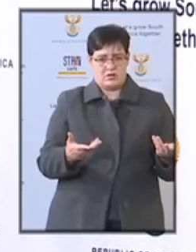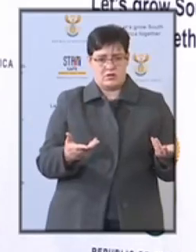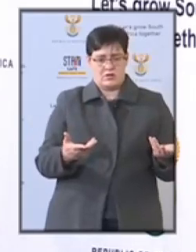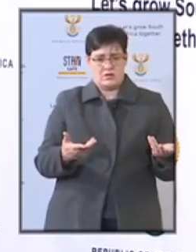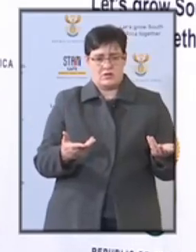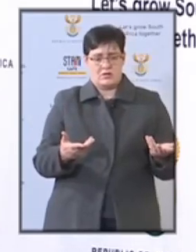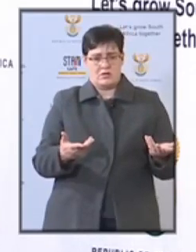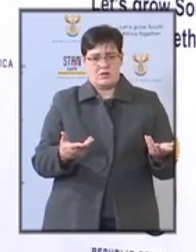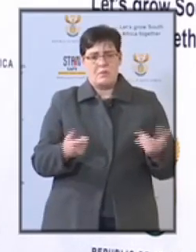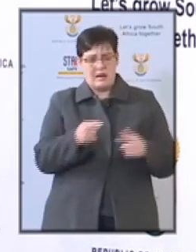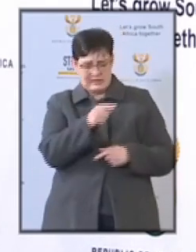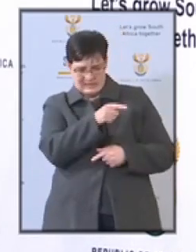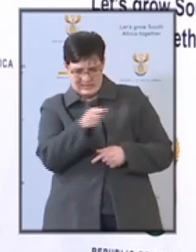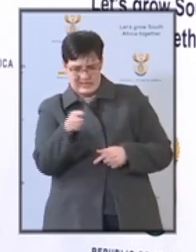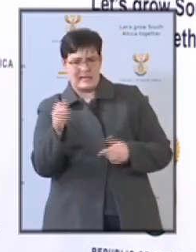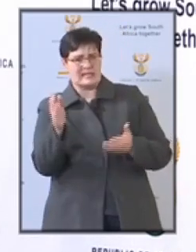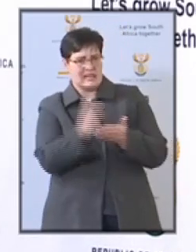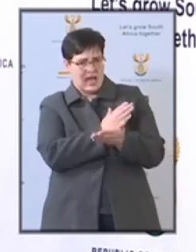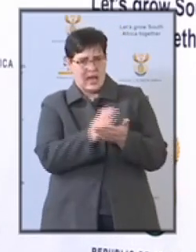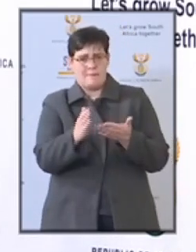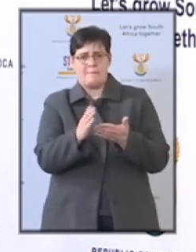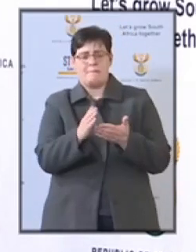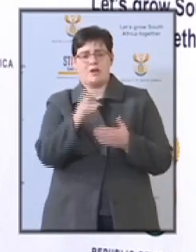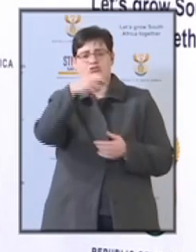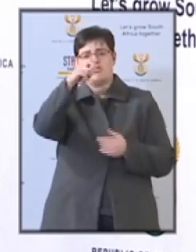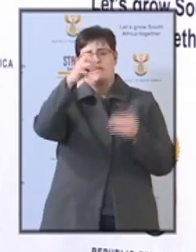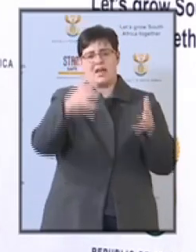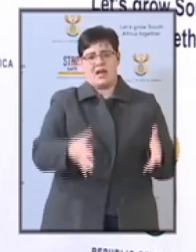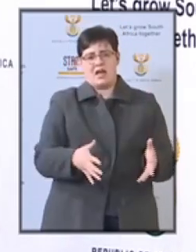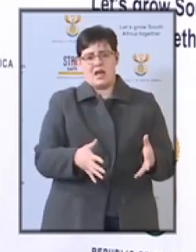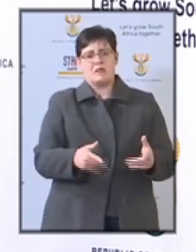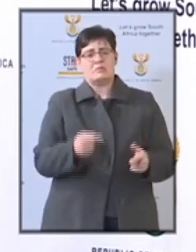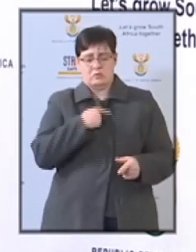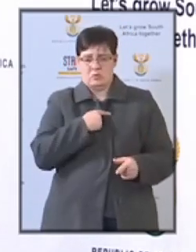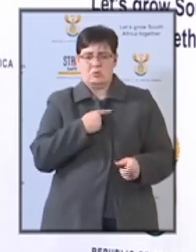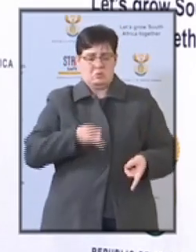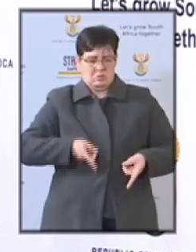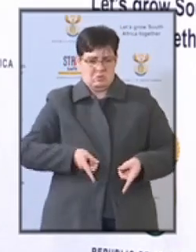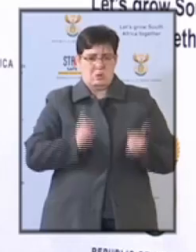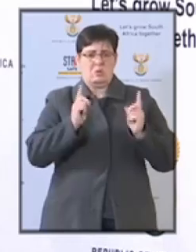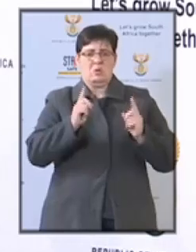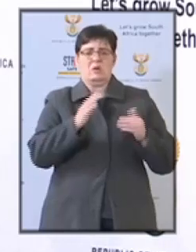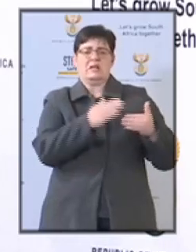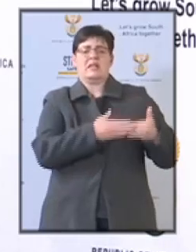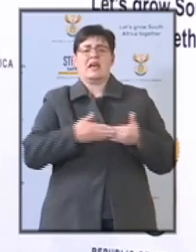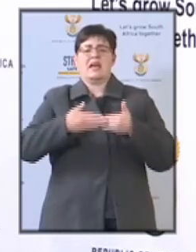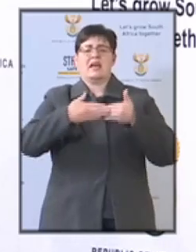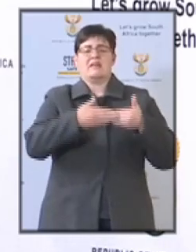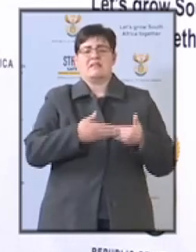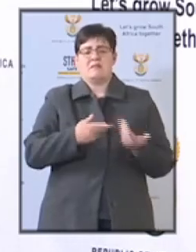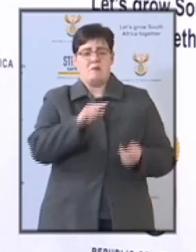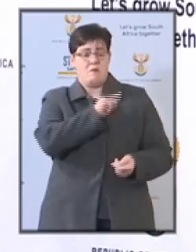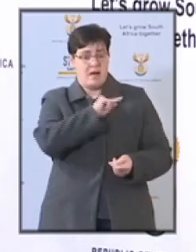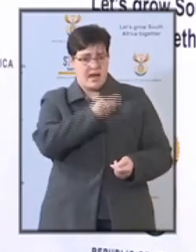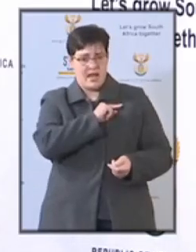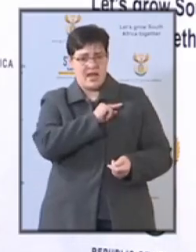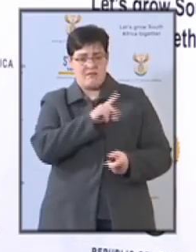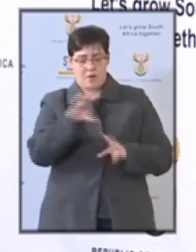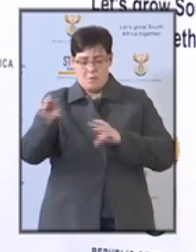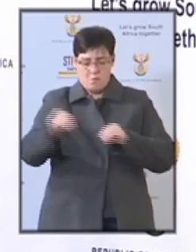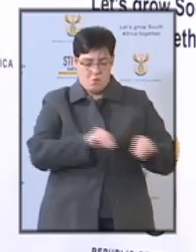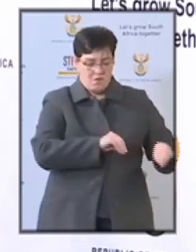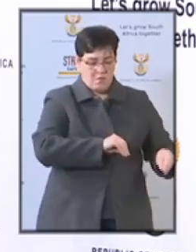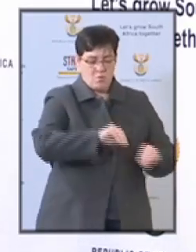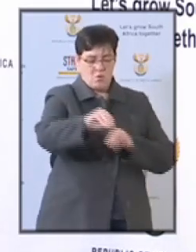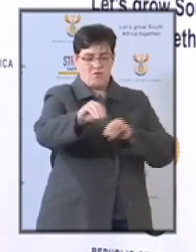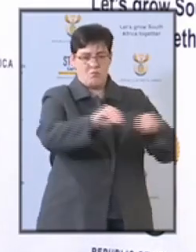that some of the travelers, the feedback we are getting is that they are very cautious. because they're worried that if you move from different